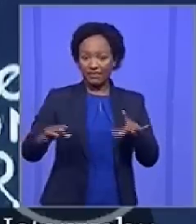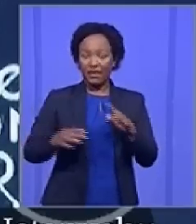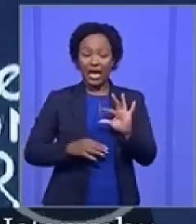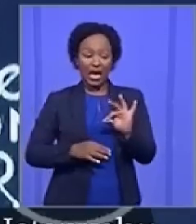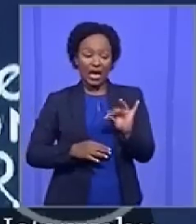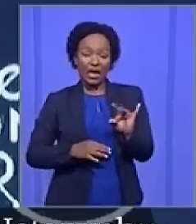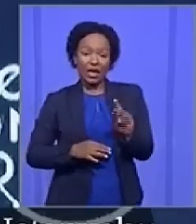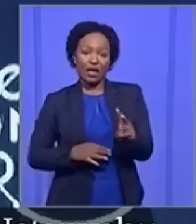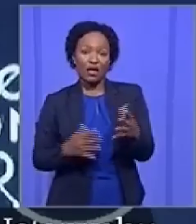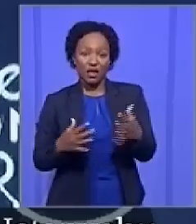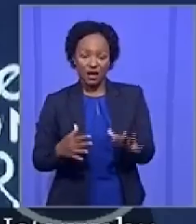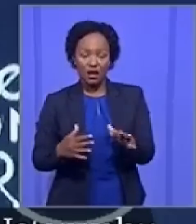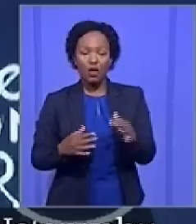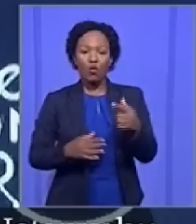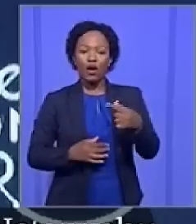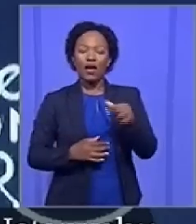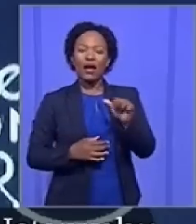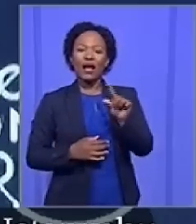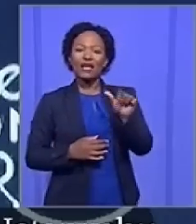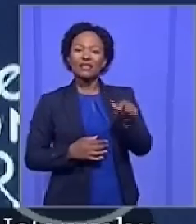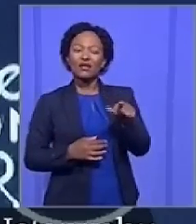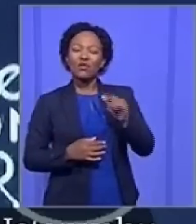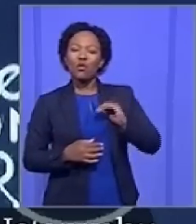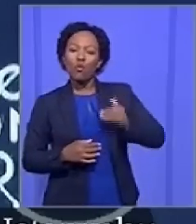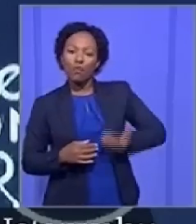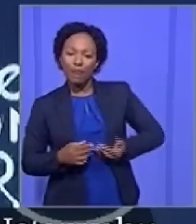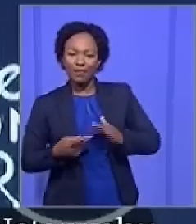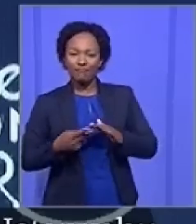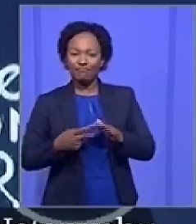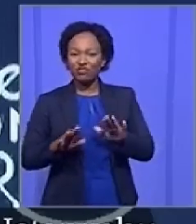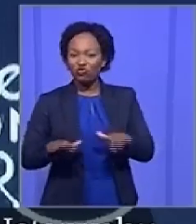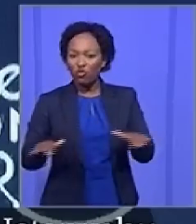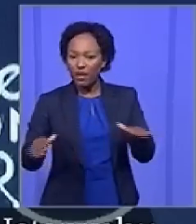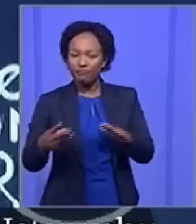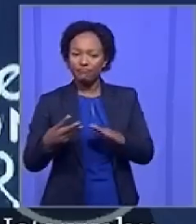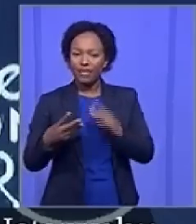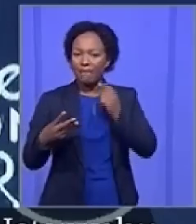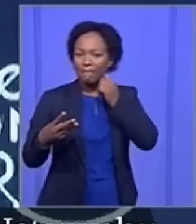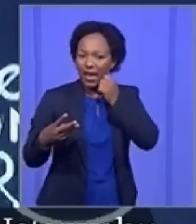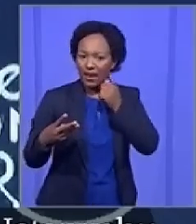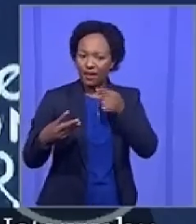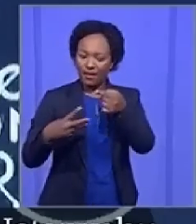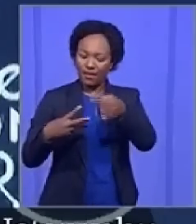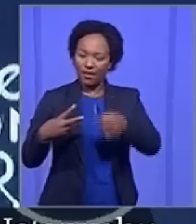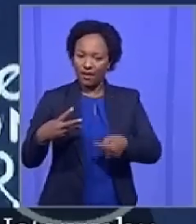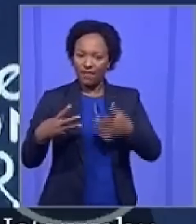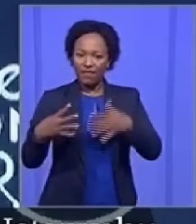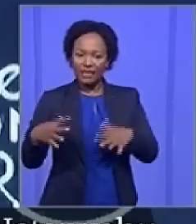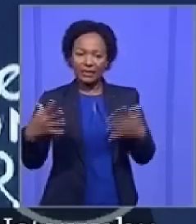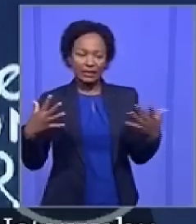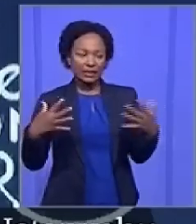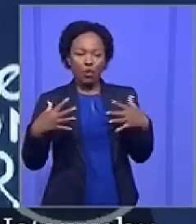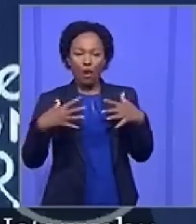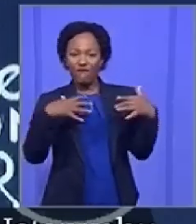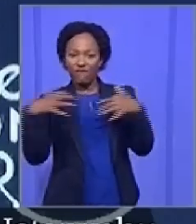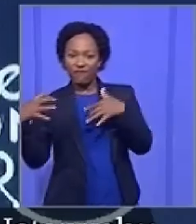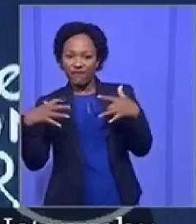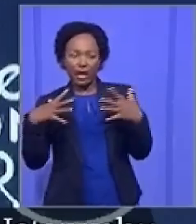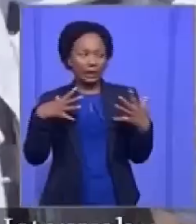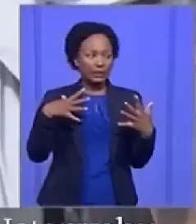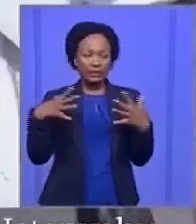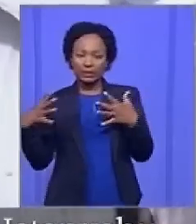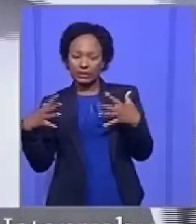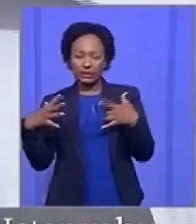day in Gaza among children, women, men who've been caught in a terrible crossfire of Hamas's